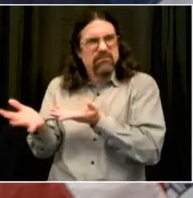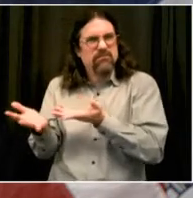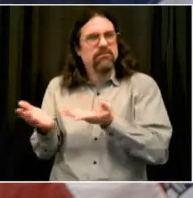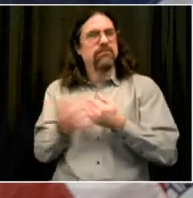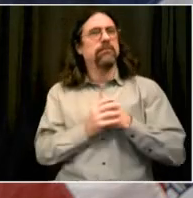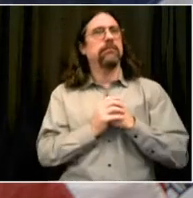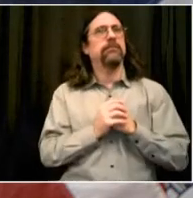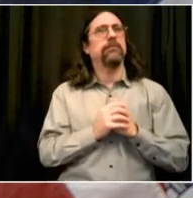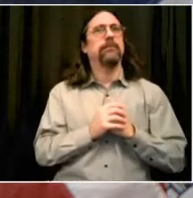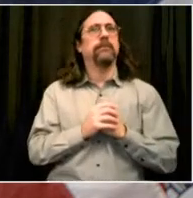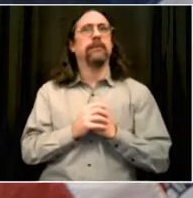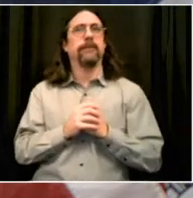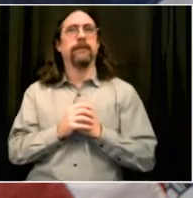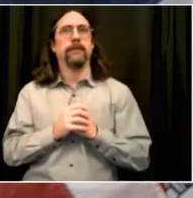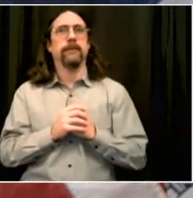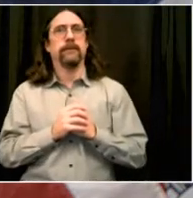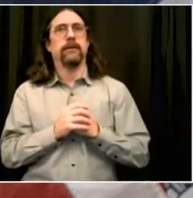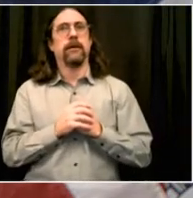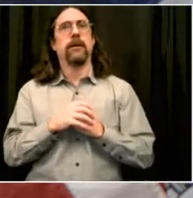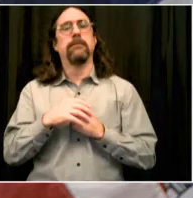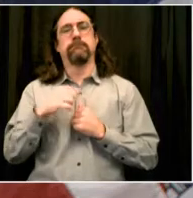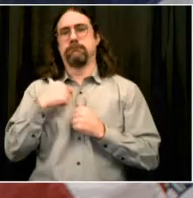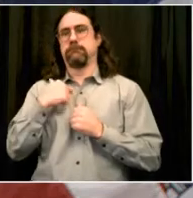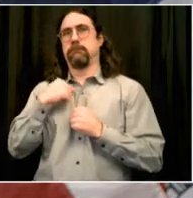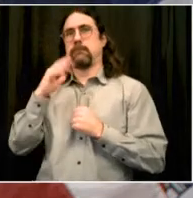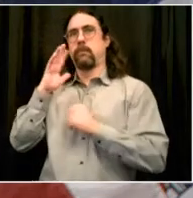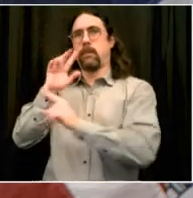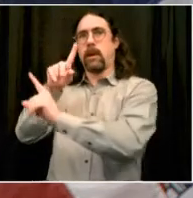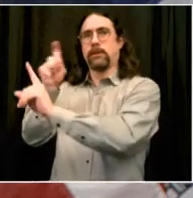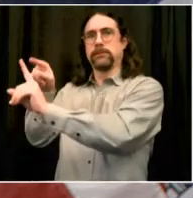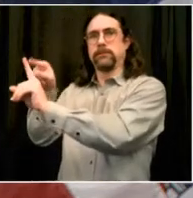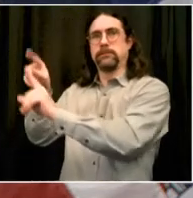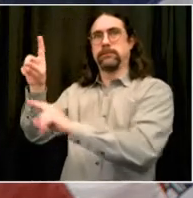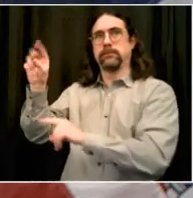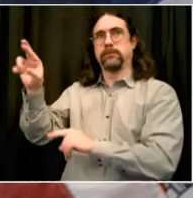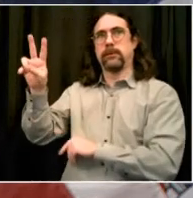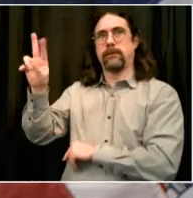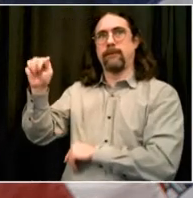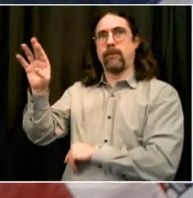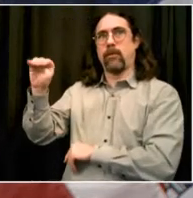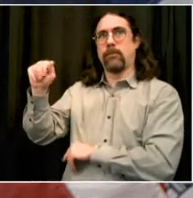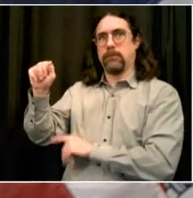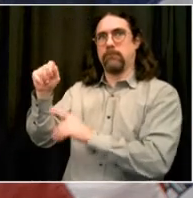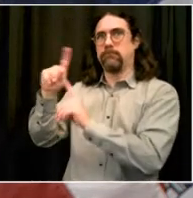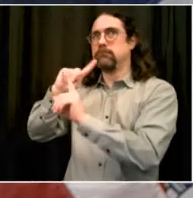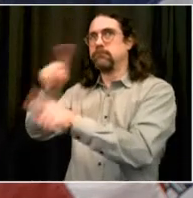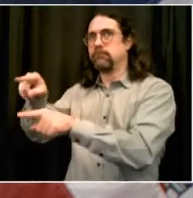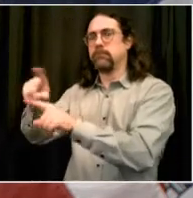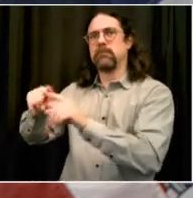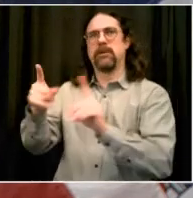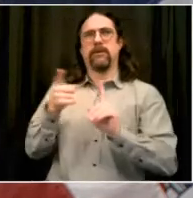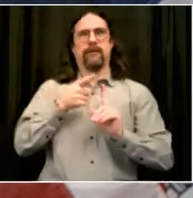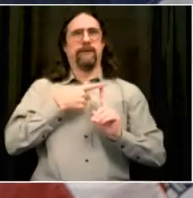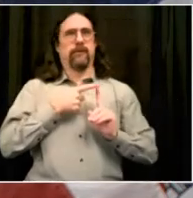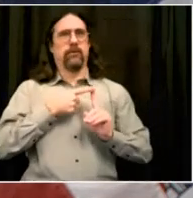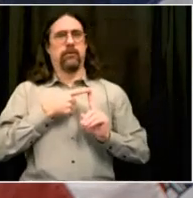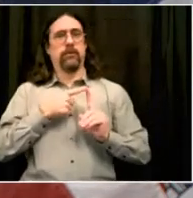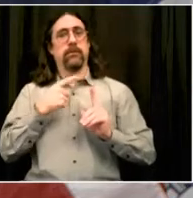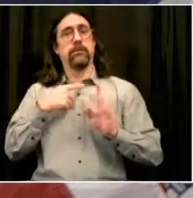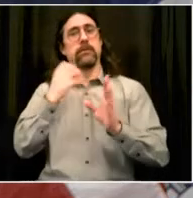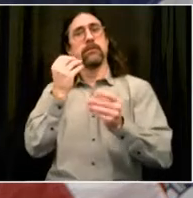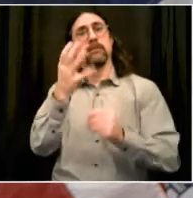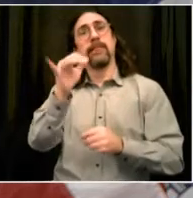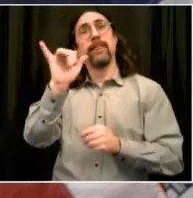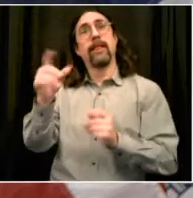the quality and accuracy of the tests until recently where there's been some real improvements. So we wanted to